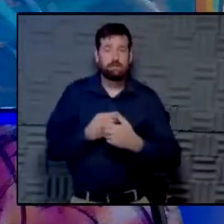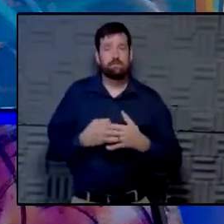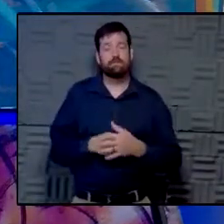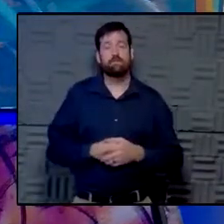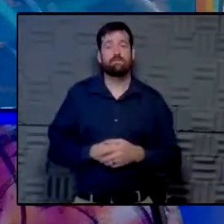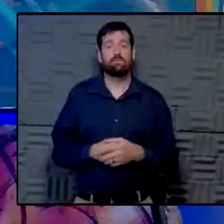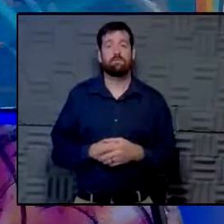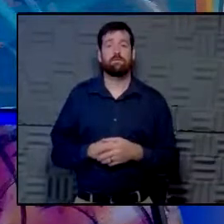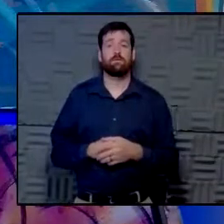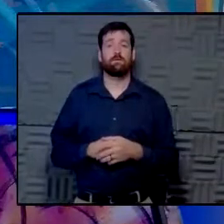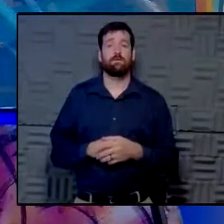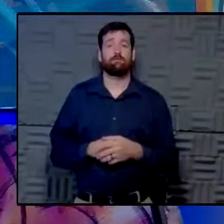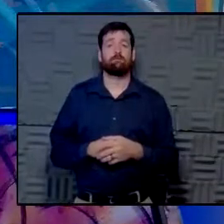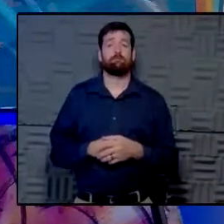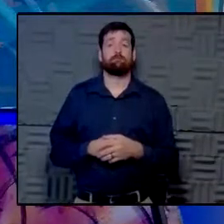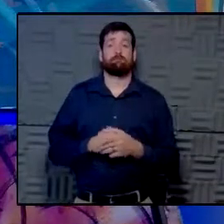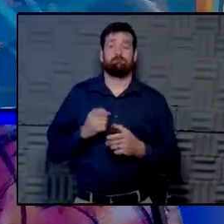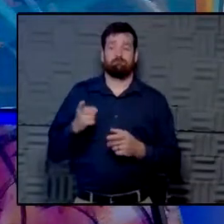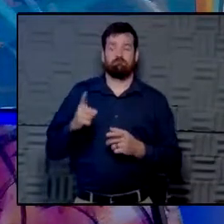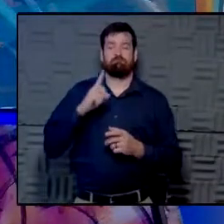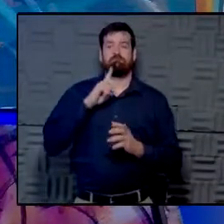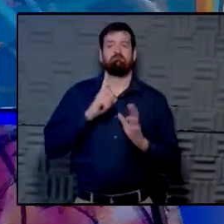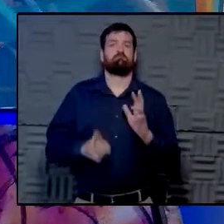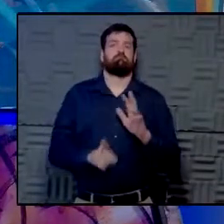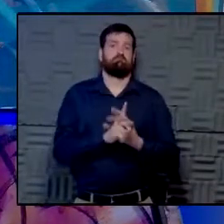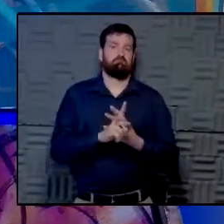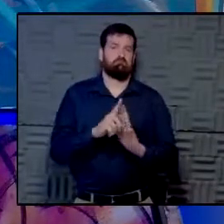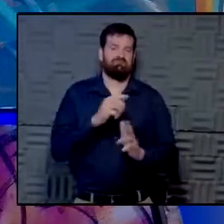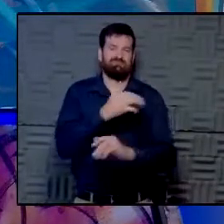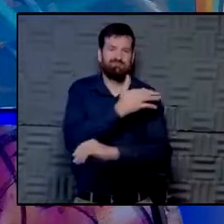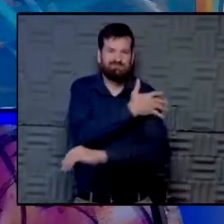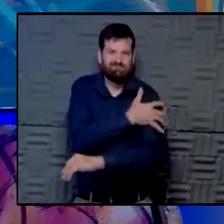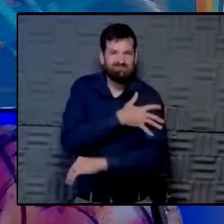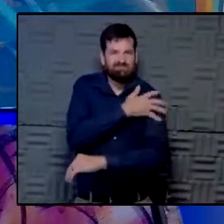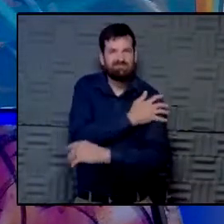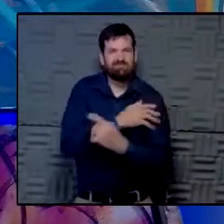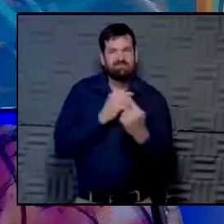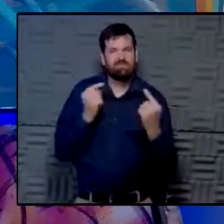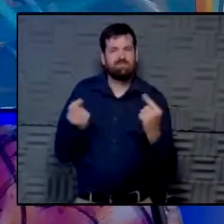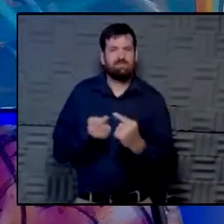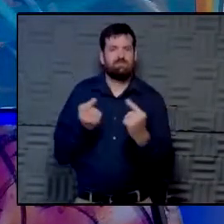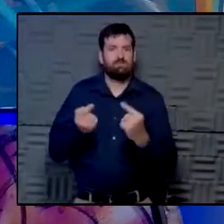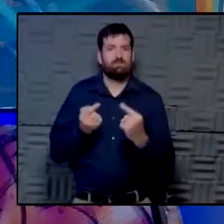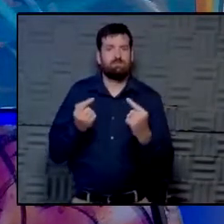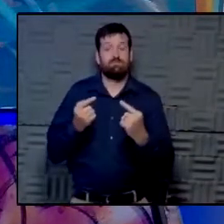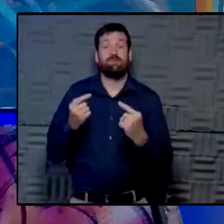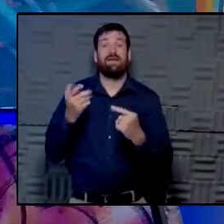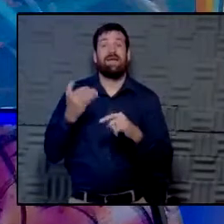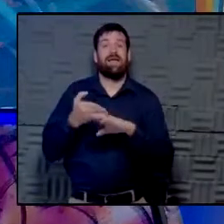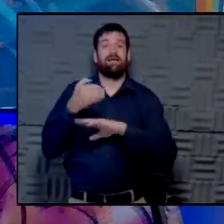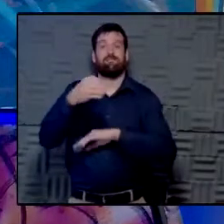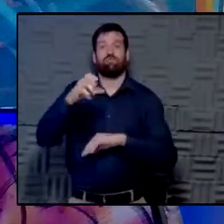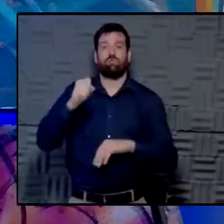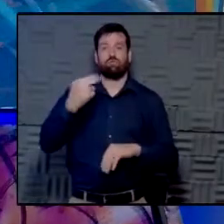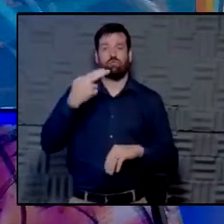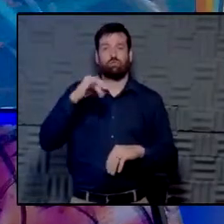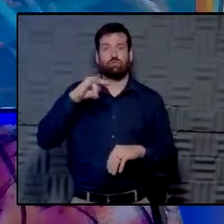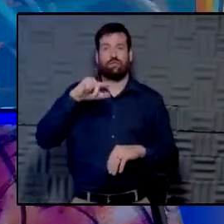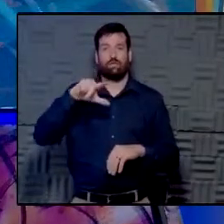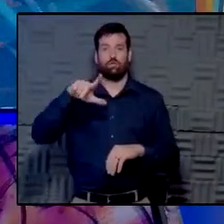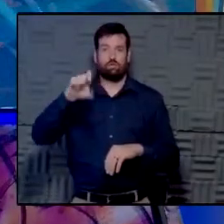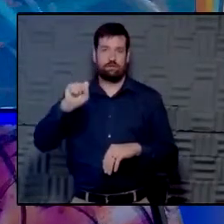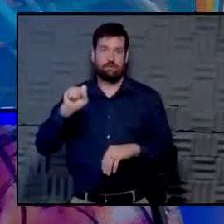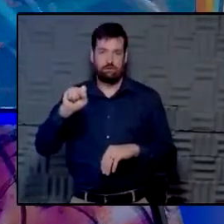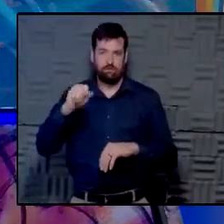need. Developed a sore arm and swelling in the arm 2 days after a shingles vaccine. So it is really